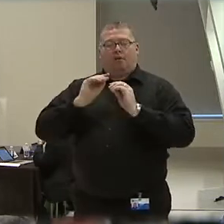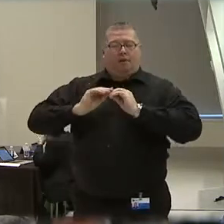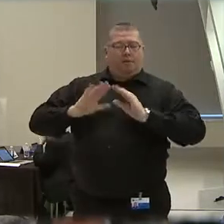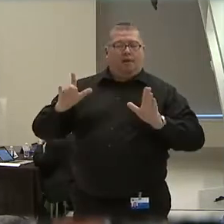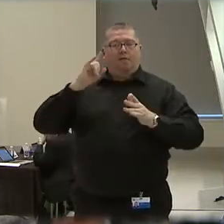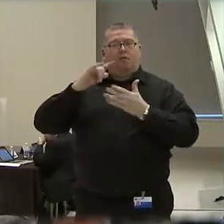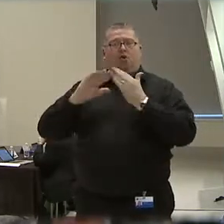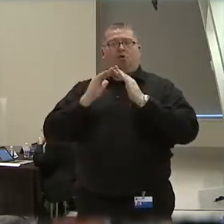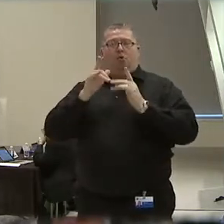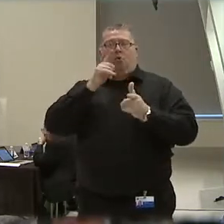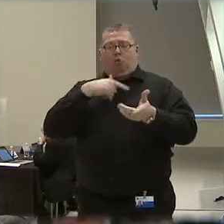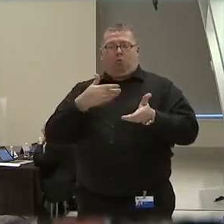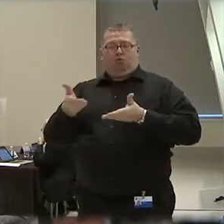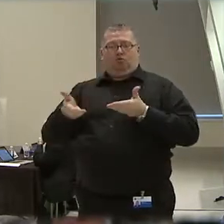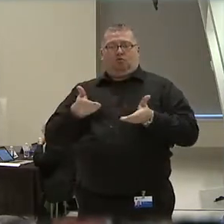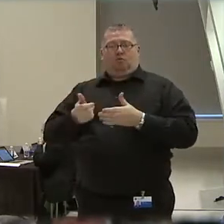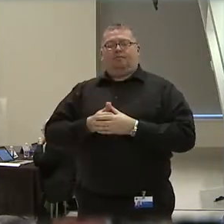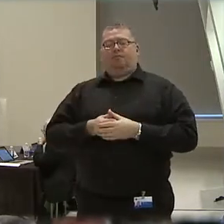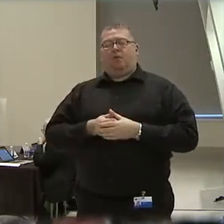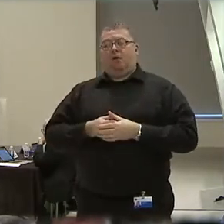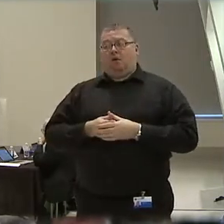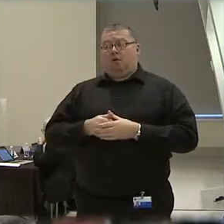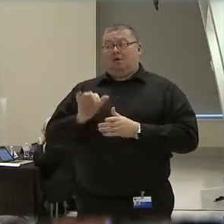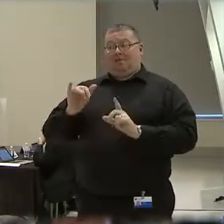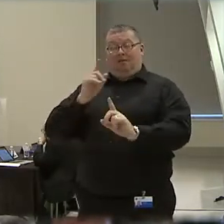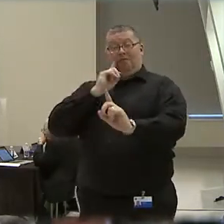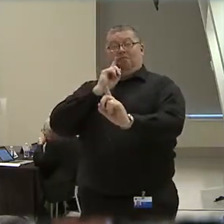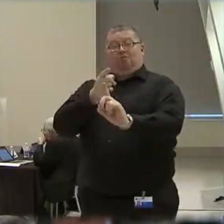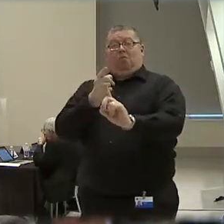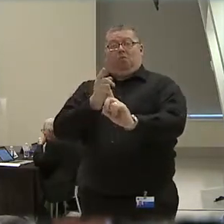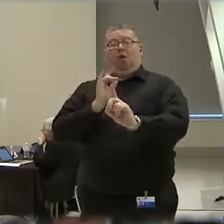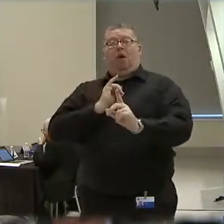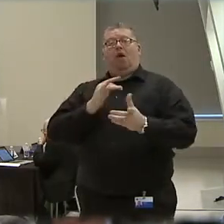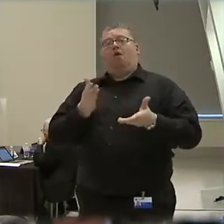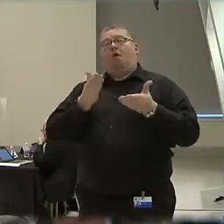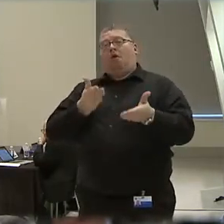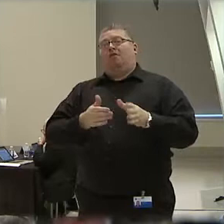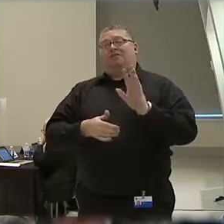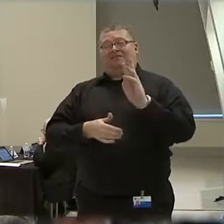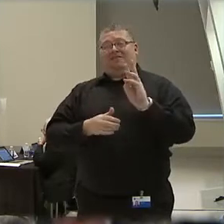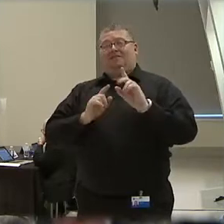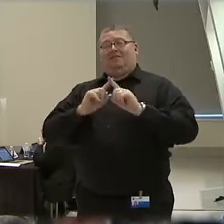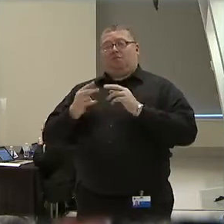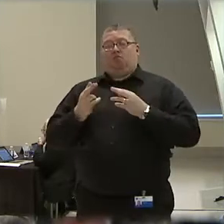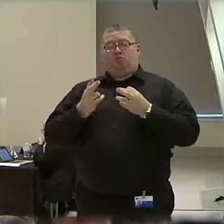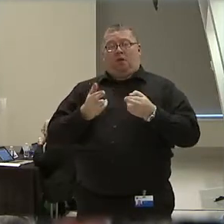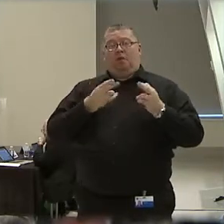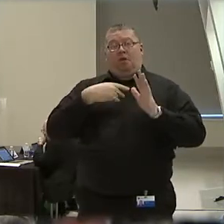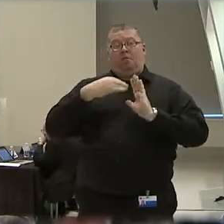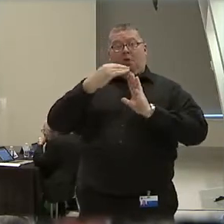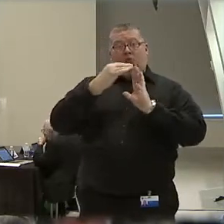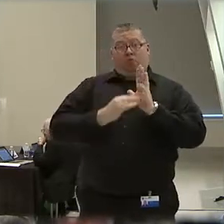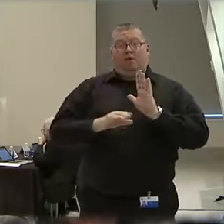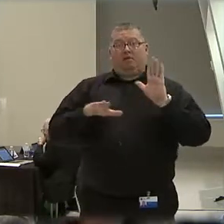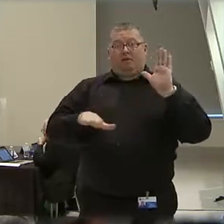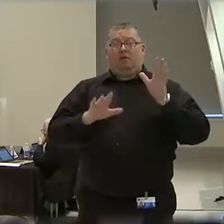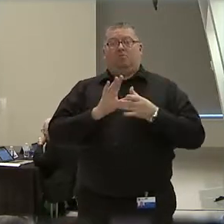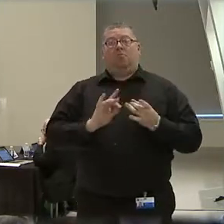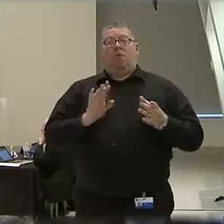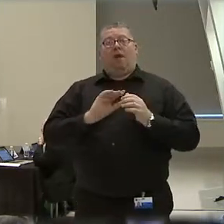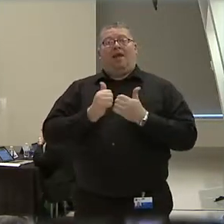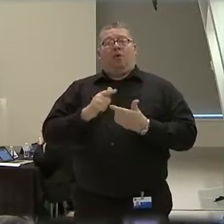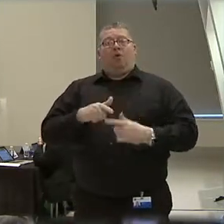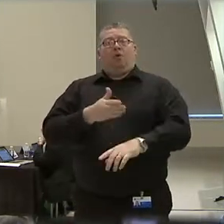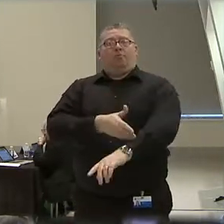they police. With this goal in mind, I offered 6 recommendations in my written testimony for how to